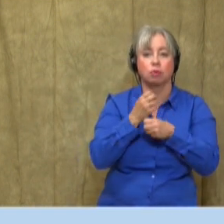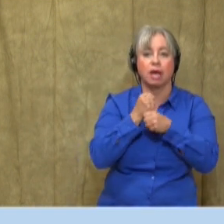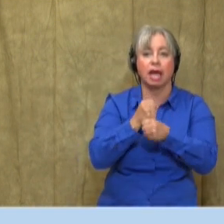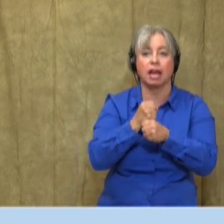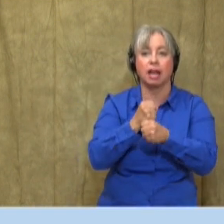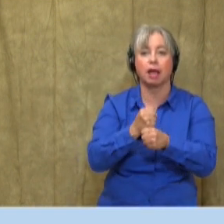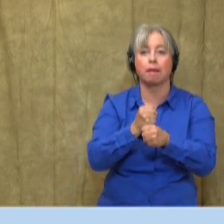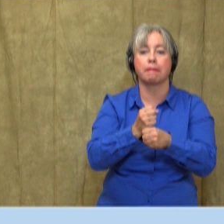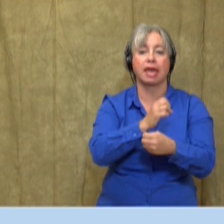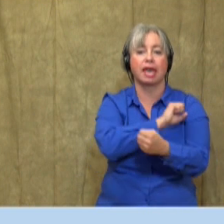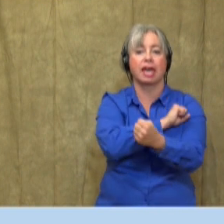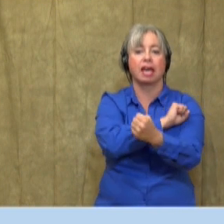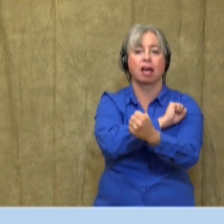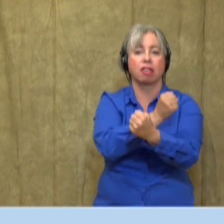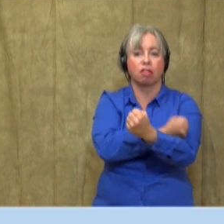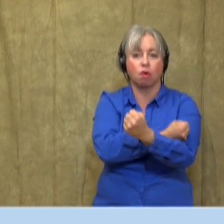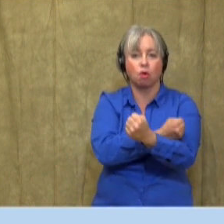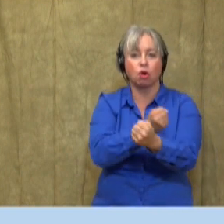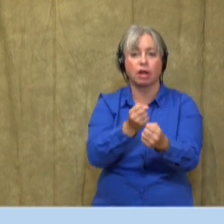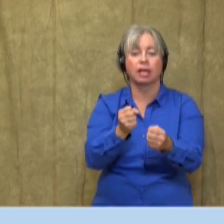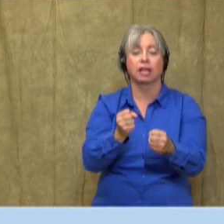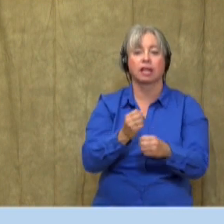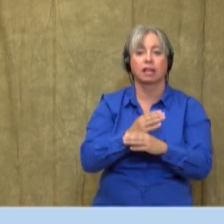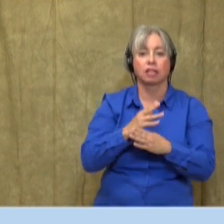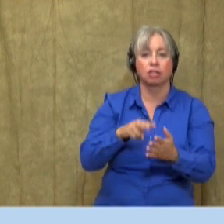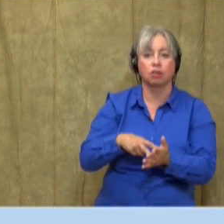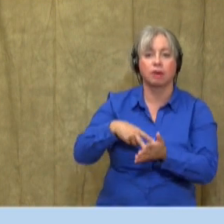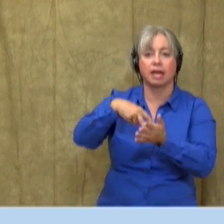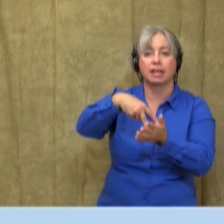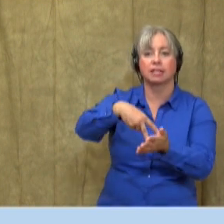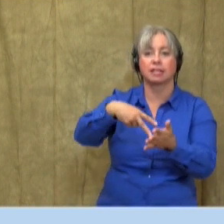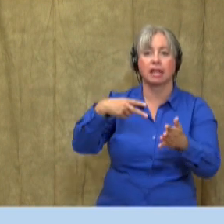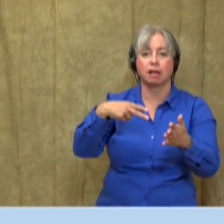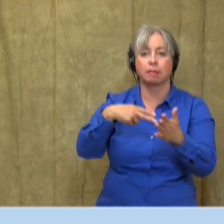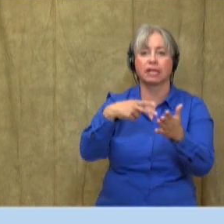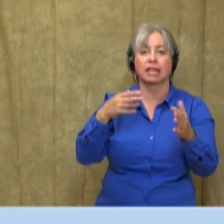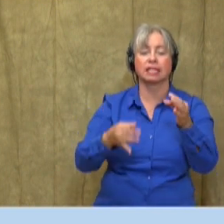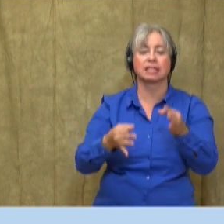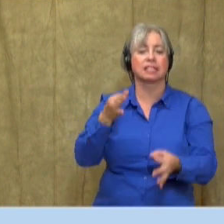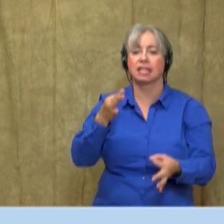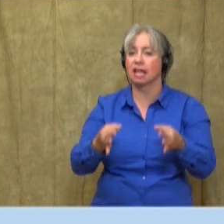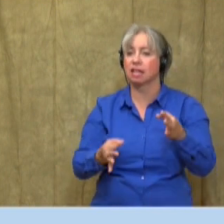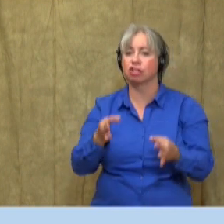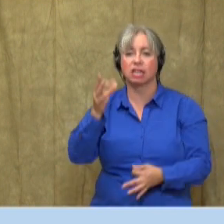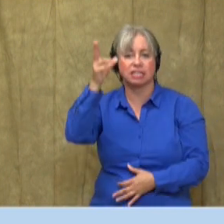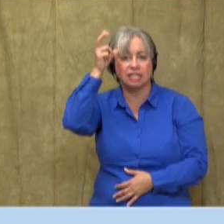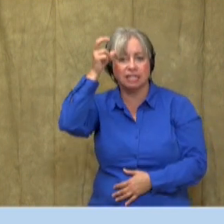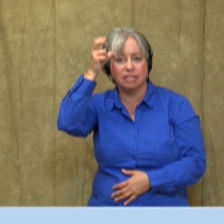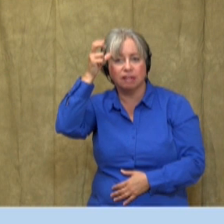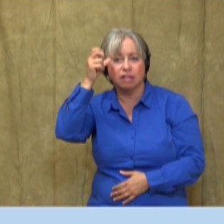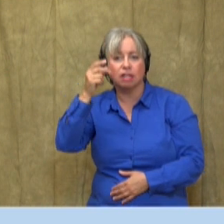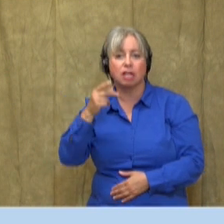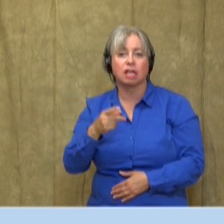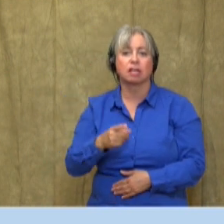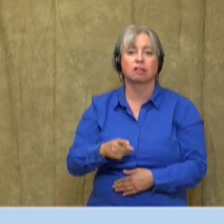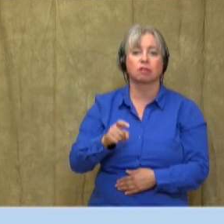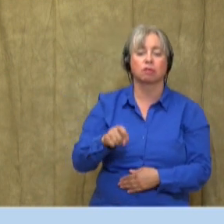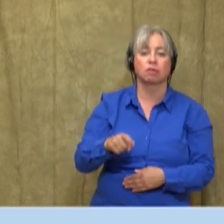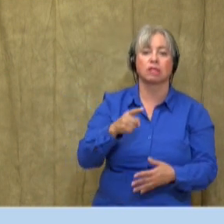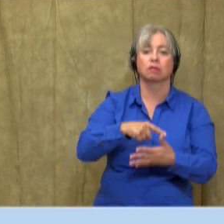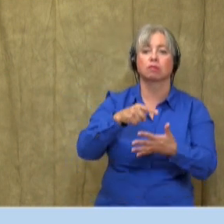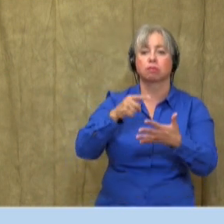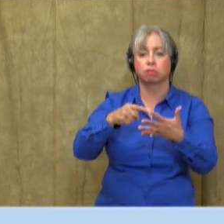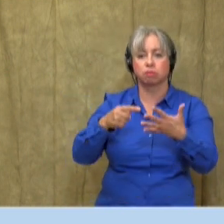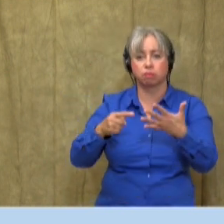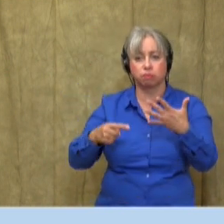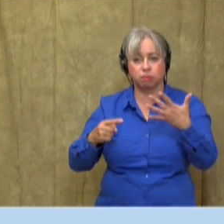or do any kind of evil. You had to defend the weak. You had to speak the truth at all times, be generous,